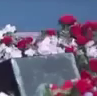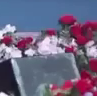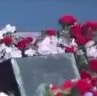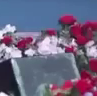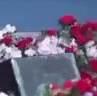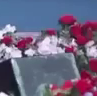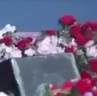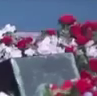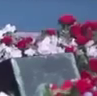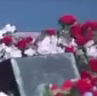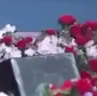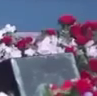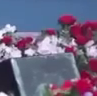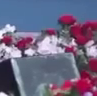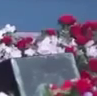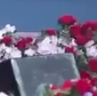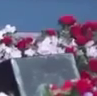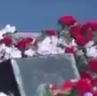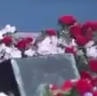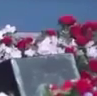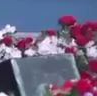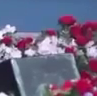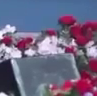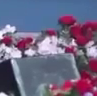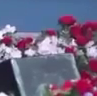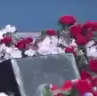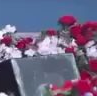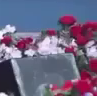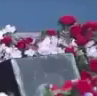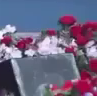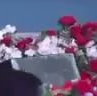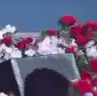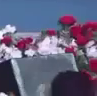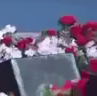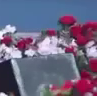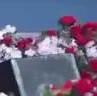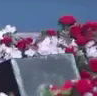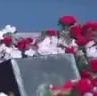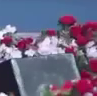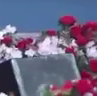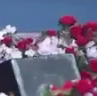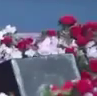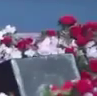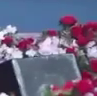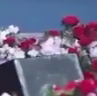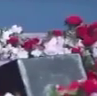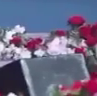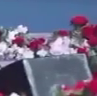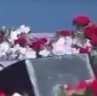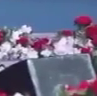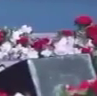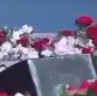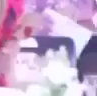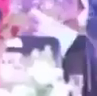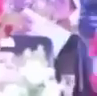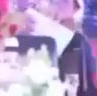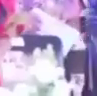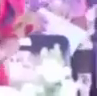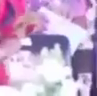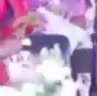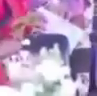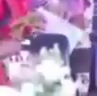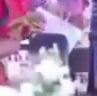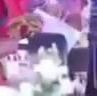mother, Reverend Dr. Sam Aboyeji. God bless you, sir, and our precious mother. Let's give them a